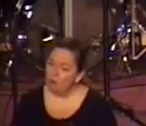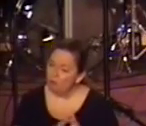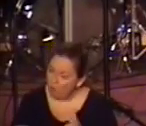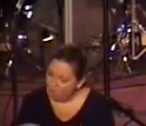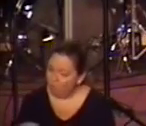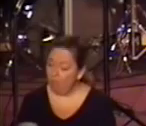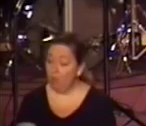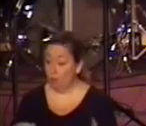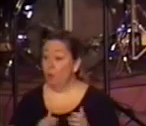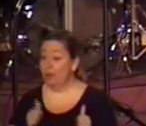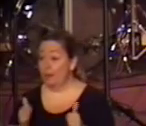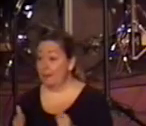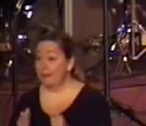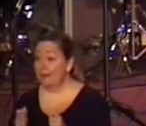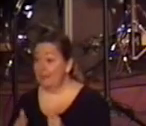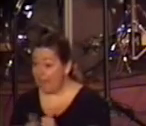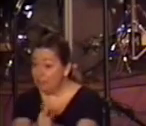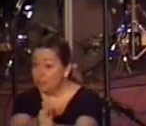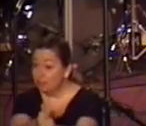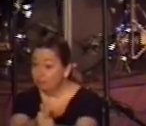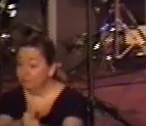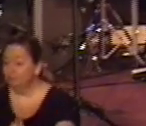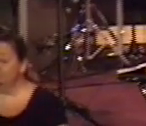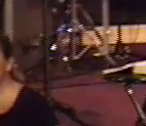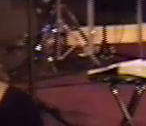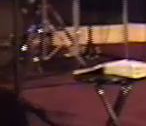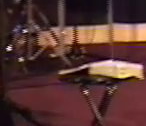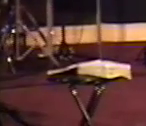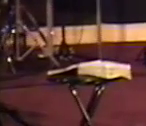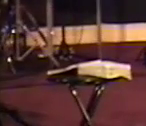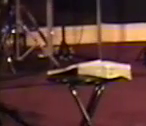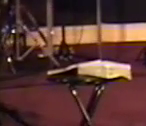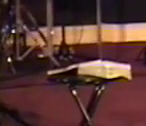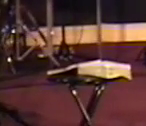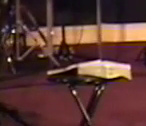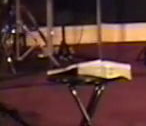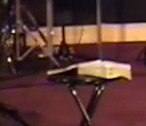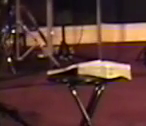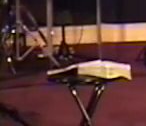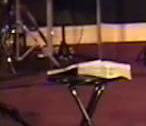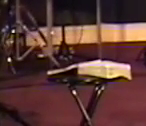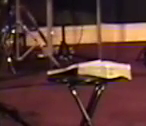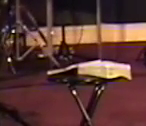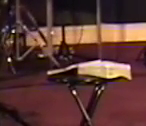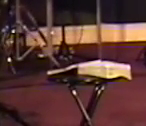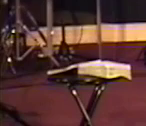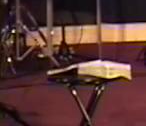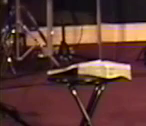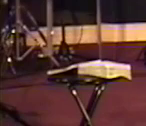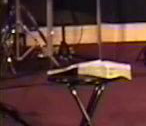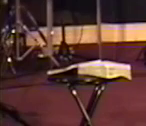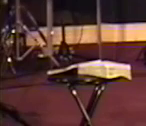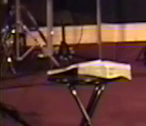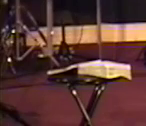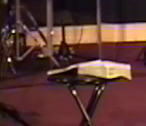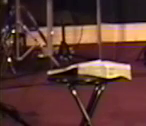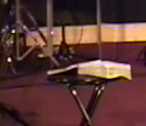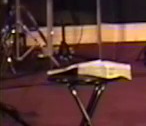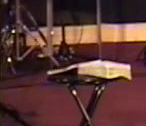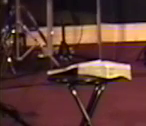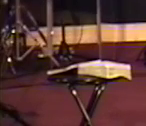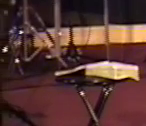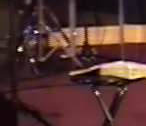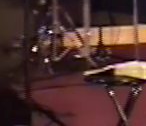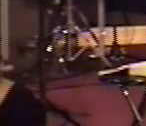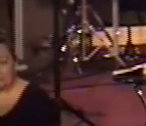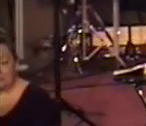I wanted to make sure I could catch this guy. And I had to make up my mind. I had to work it out in my own mind, the strategy that was going to beat this guy,